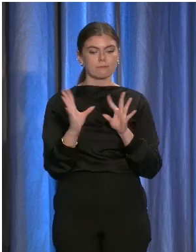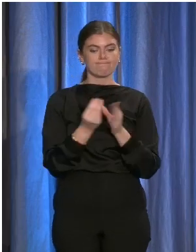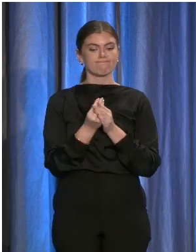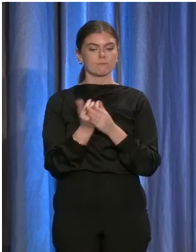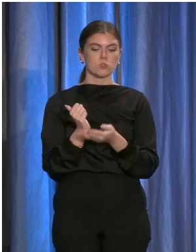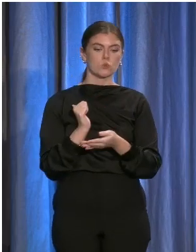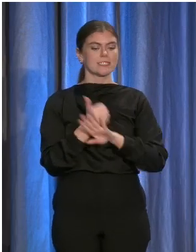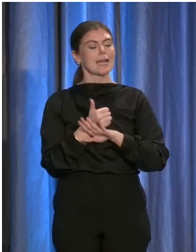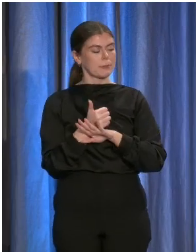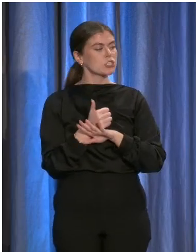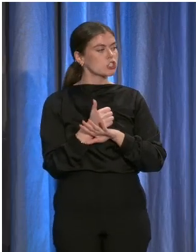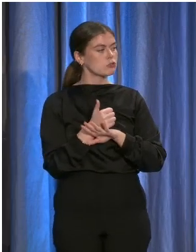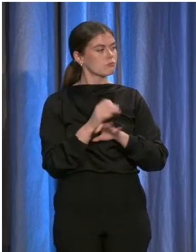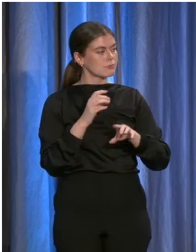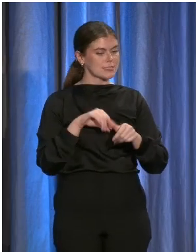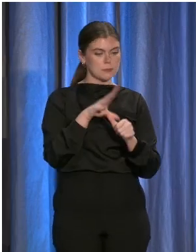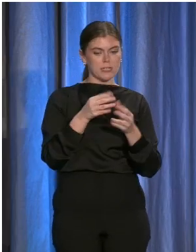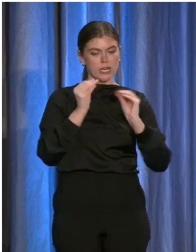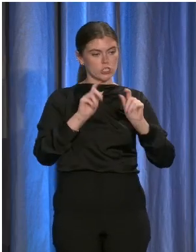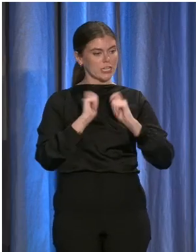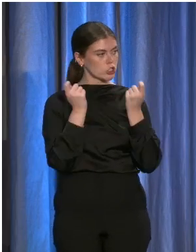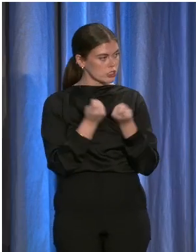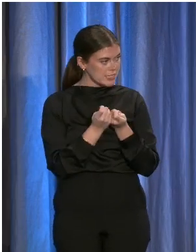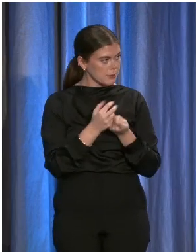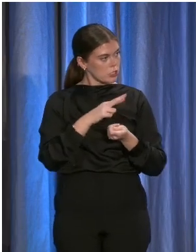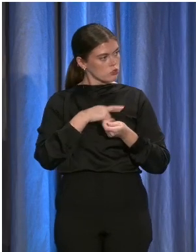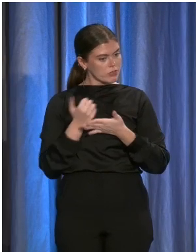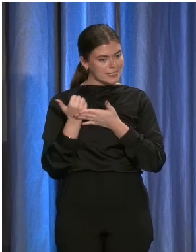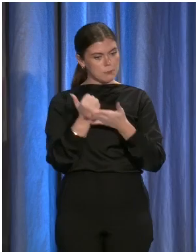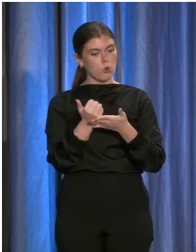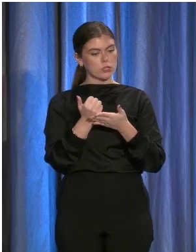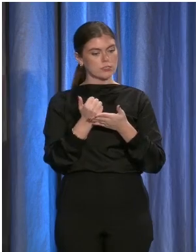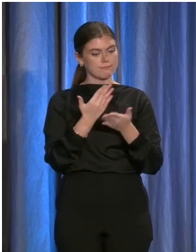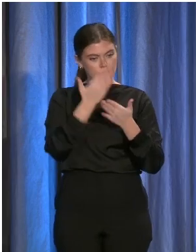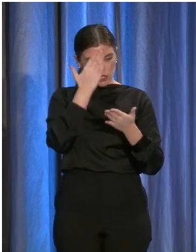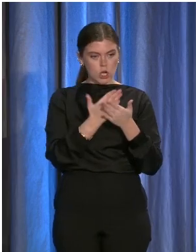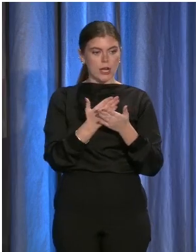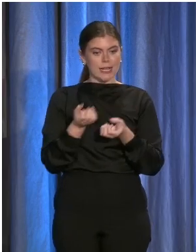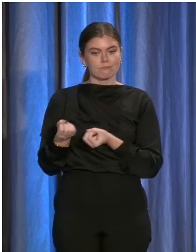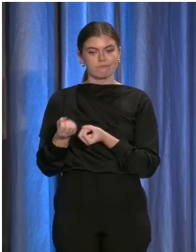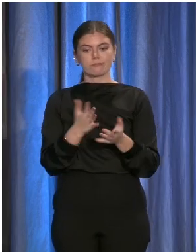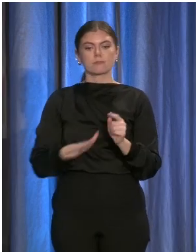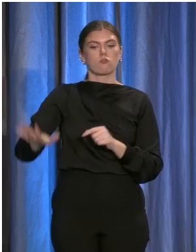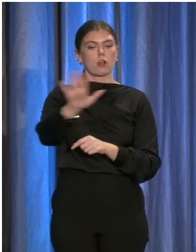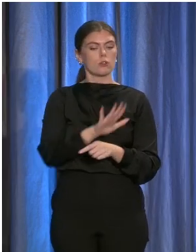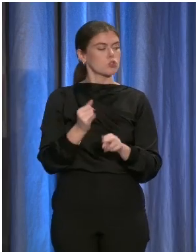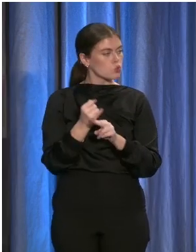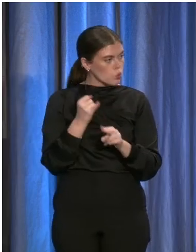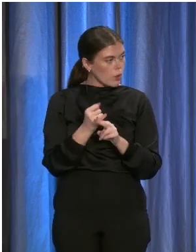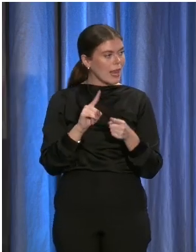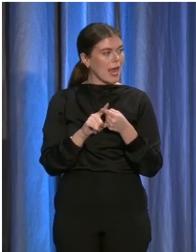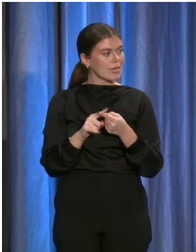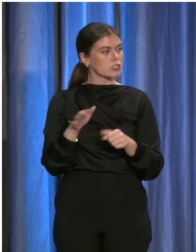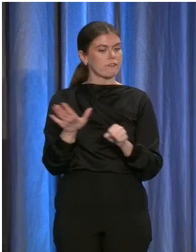special education team, to cascade that learning throughout the school, and of course to implement